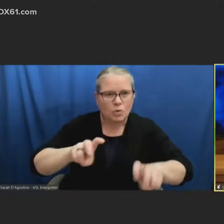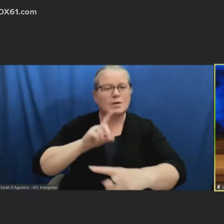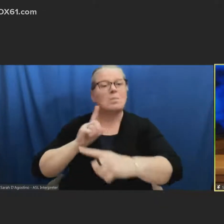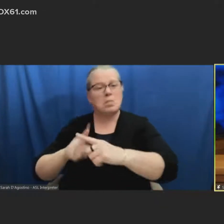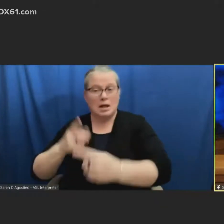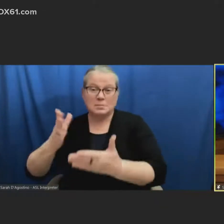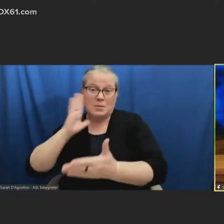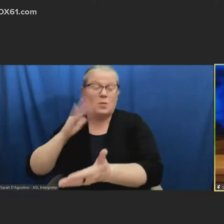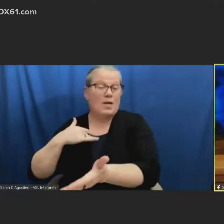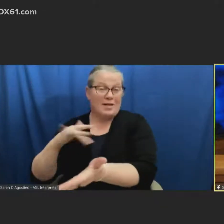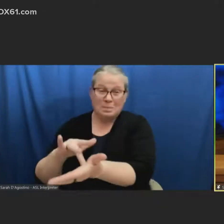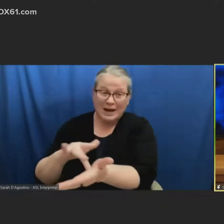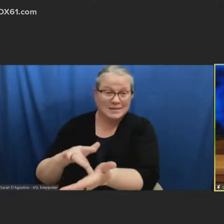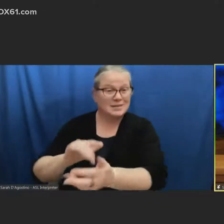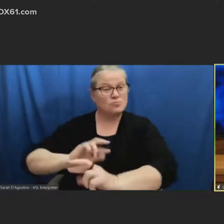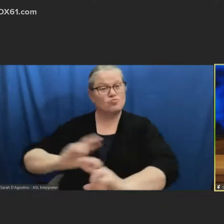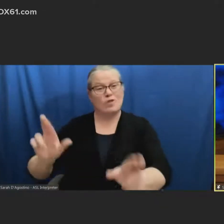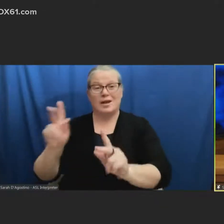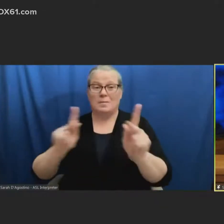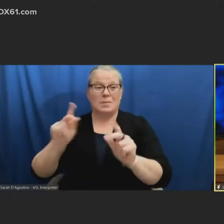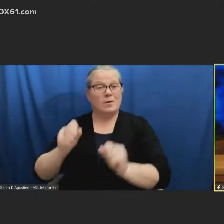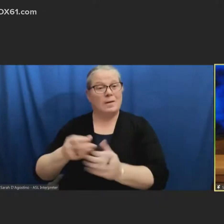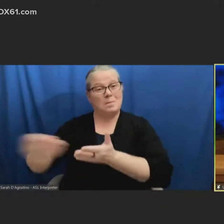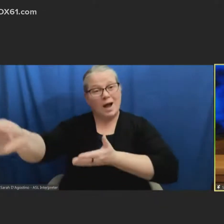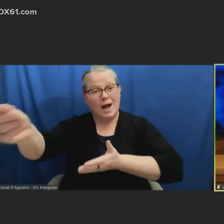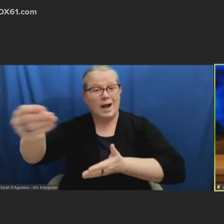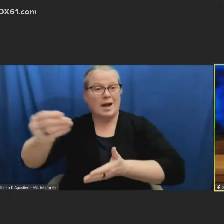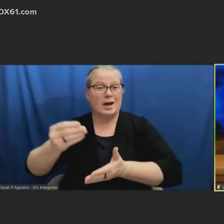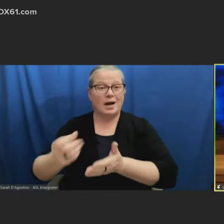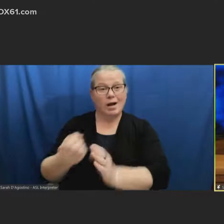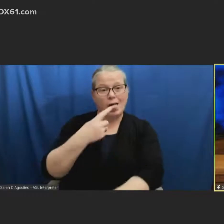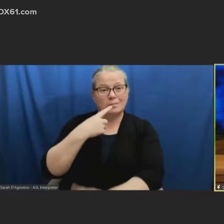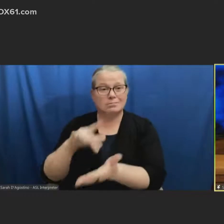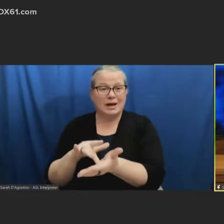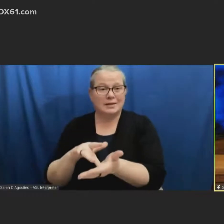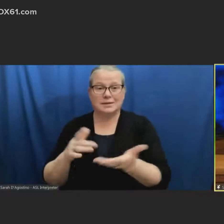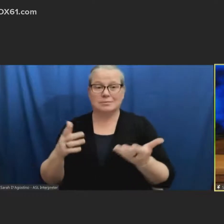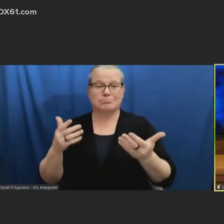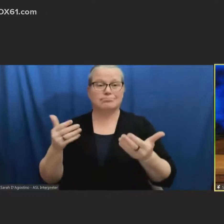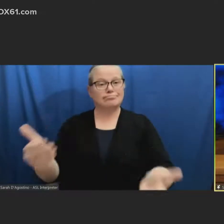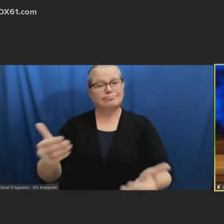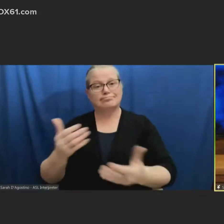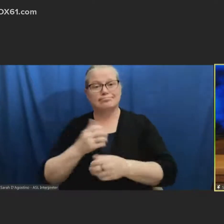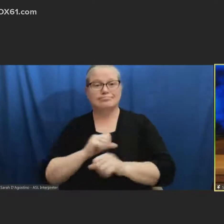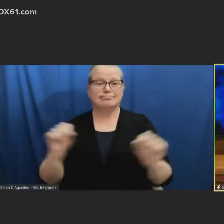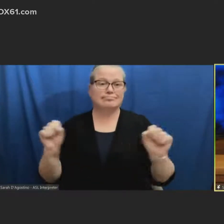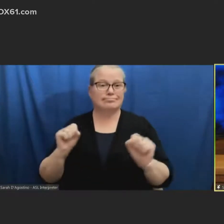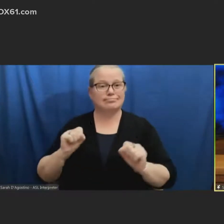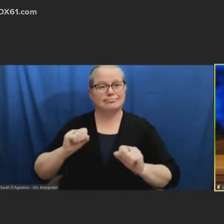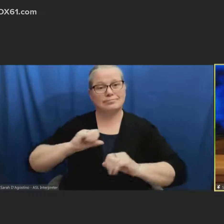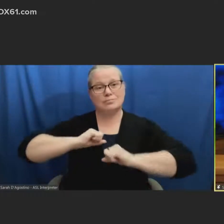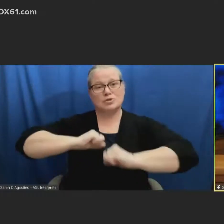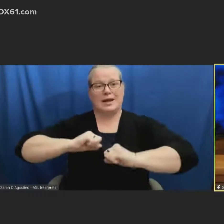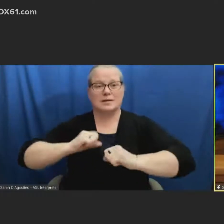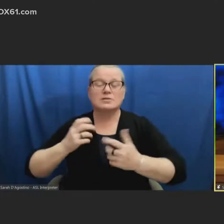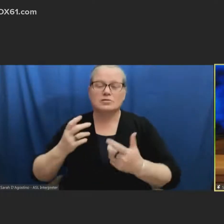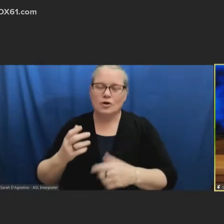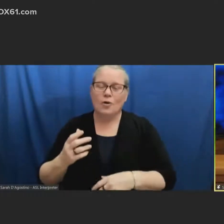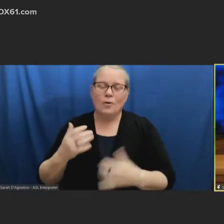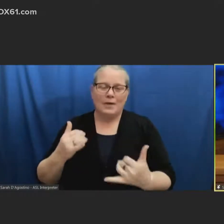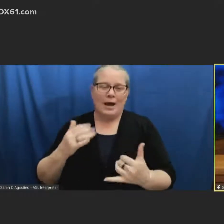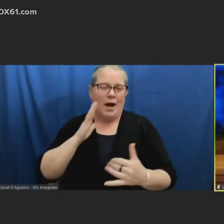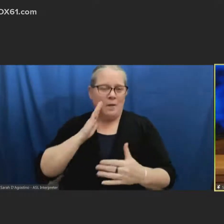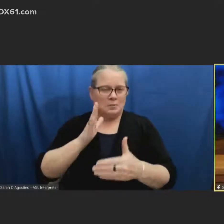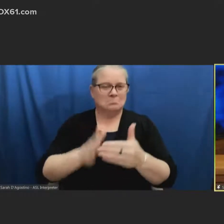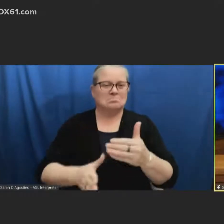like Paxlovid and others that should be coming onto the market. And so I'll pause there. I hope that we have a more optimistic future ahead of us with this. Thanks